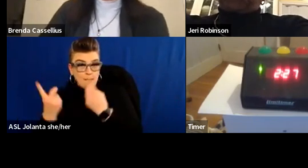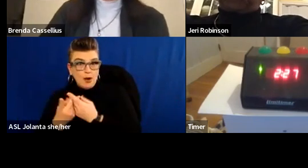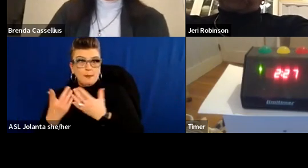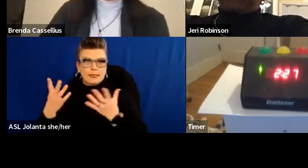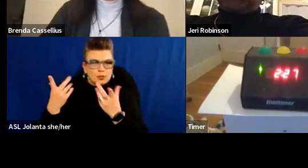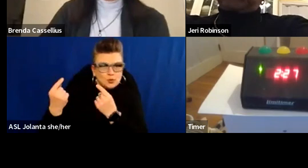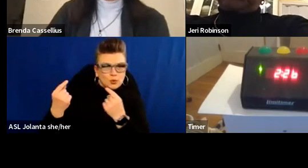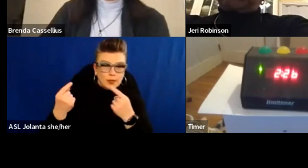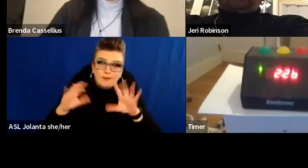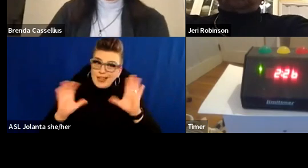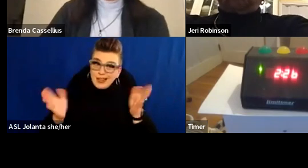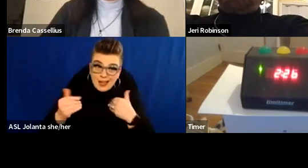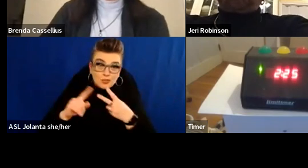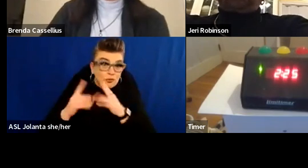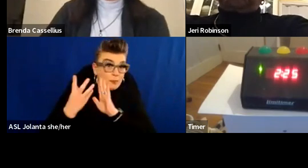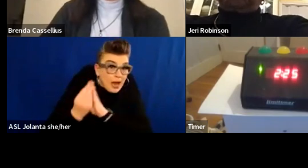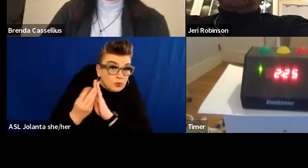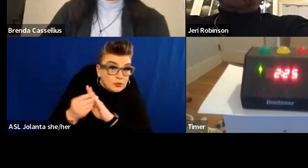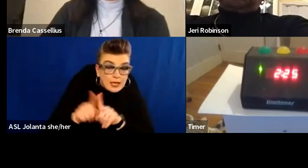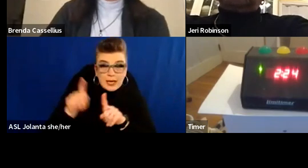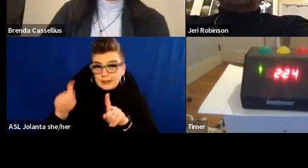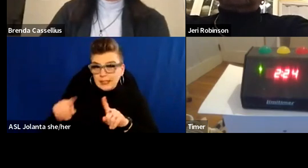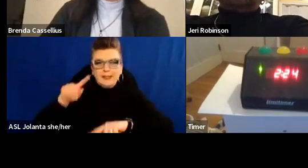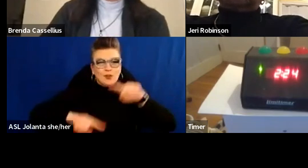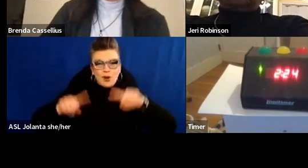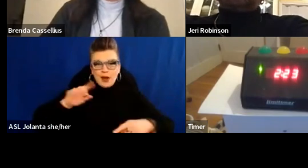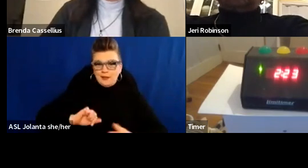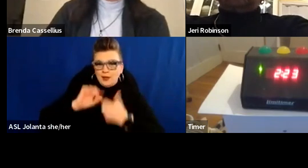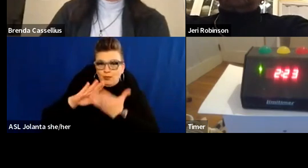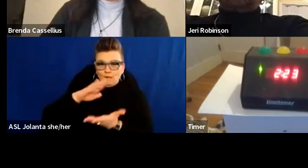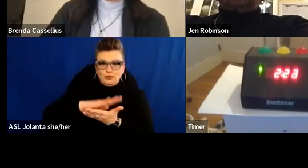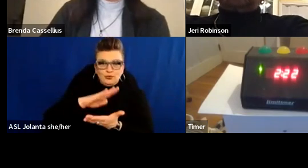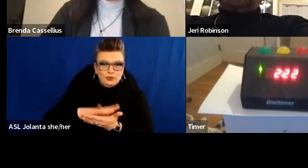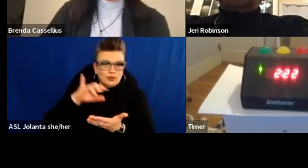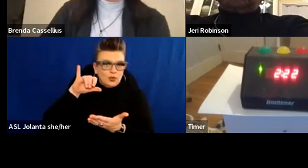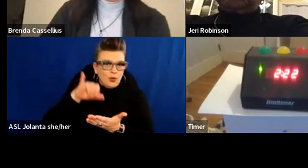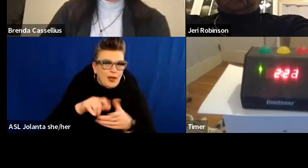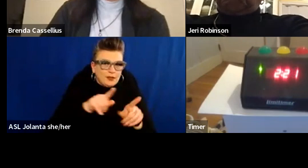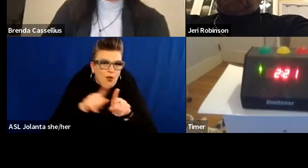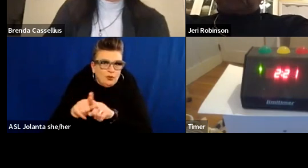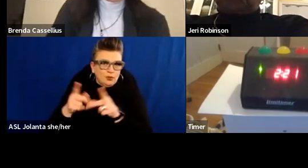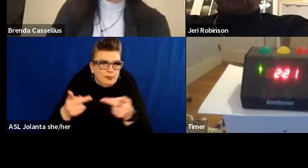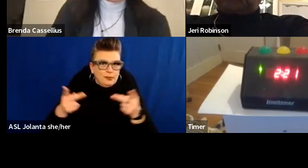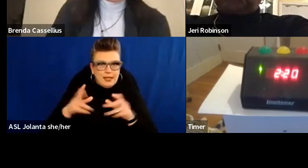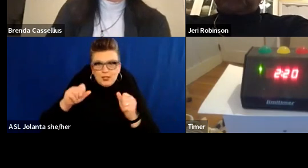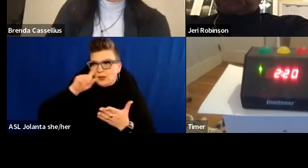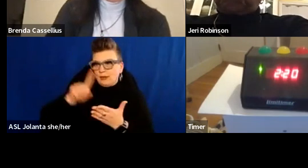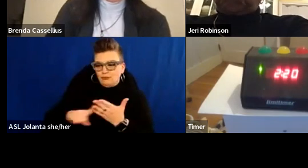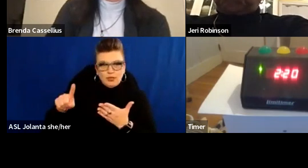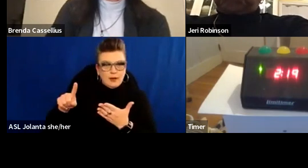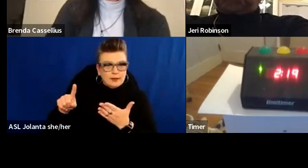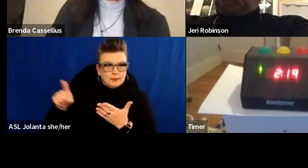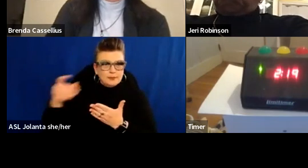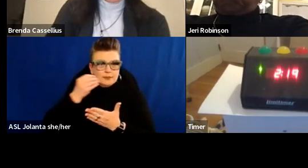needed so there was a variety of different approaches the schools were taking so that is in place as well thank you for that